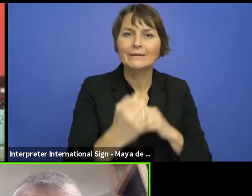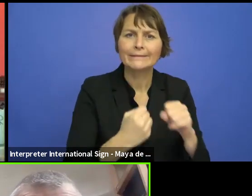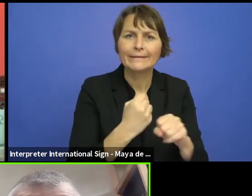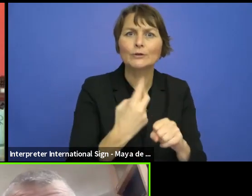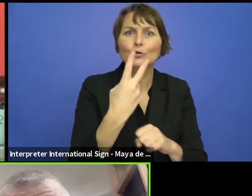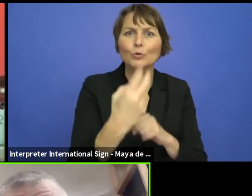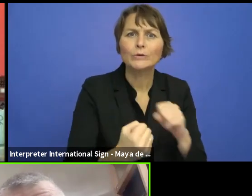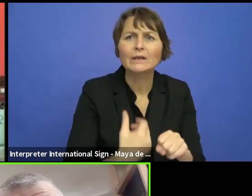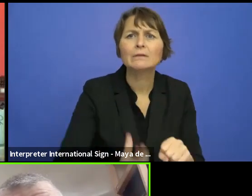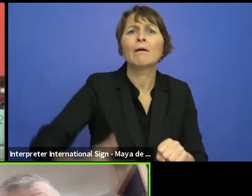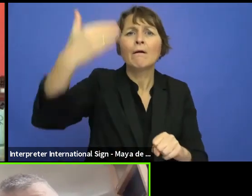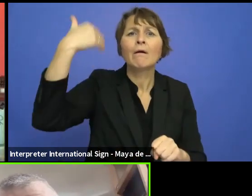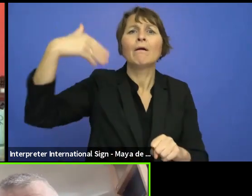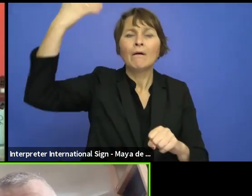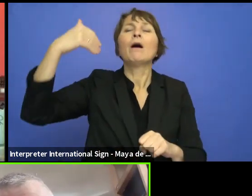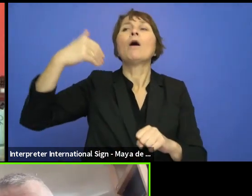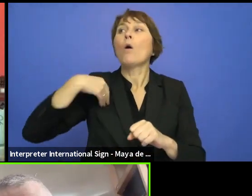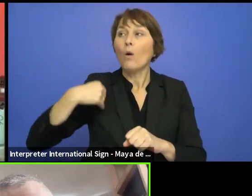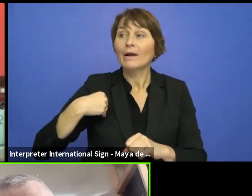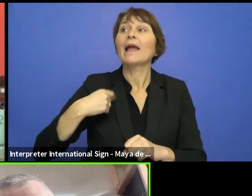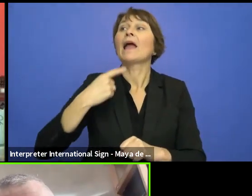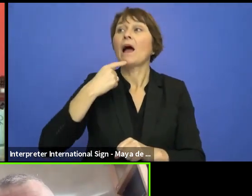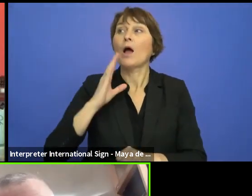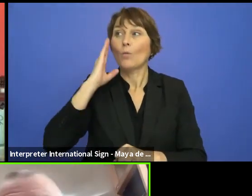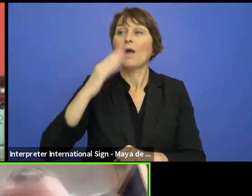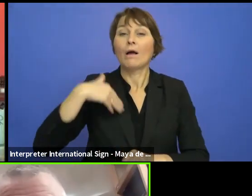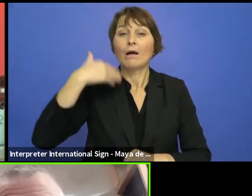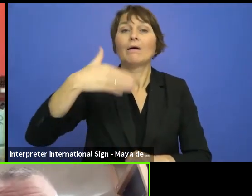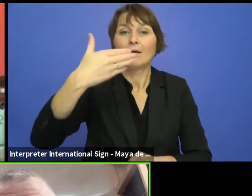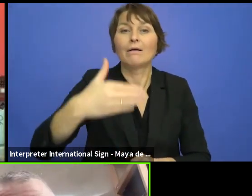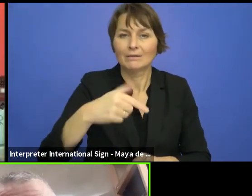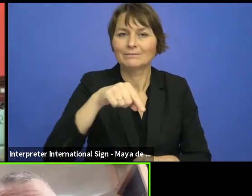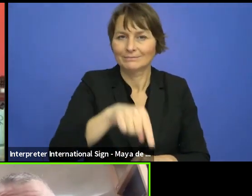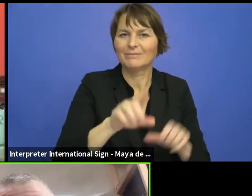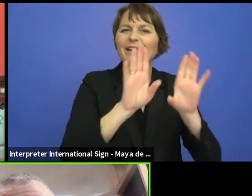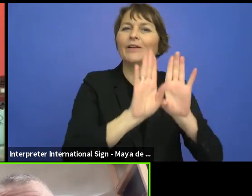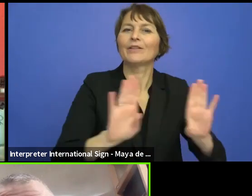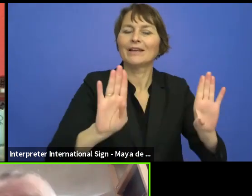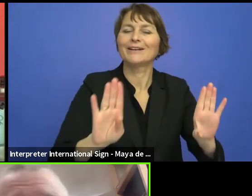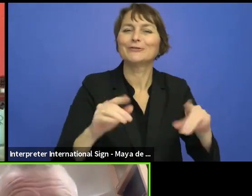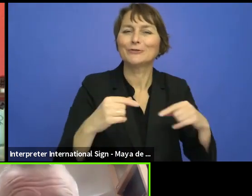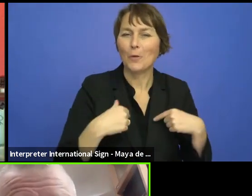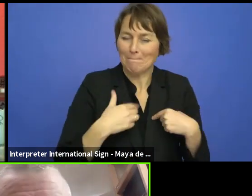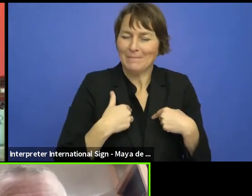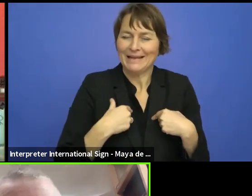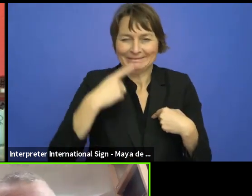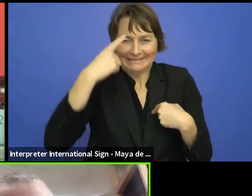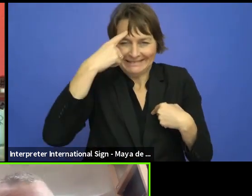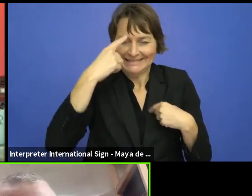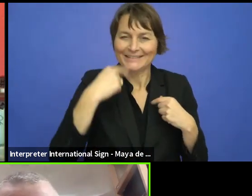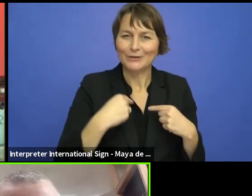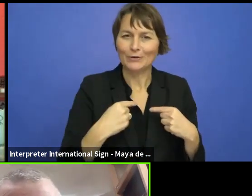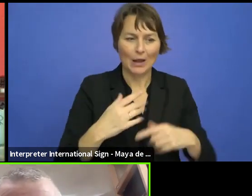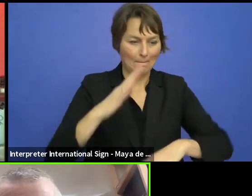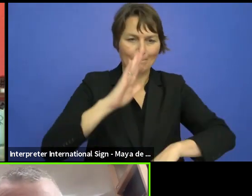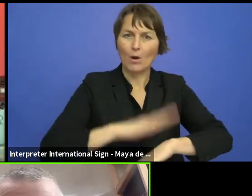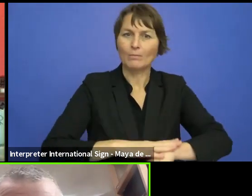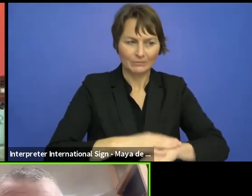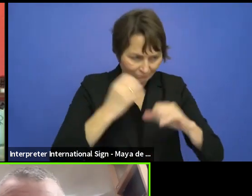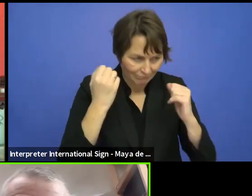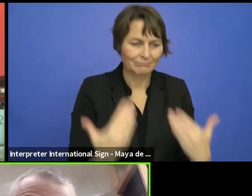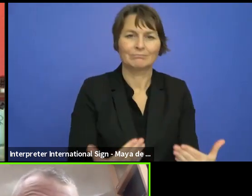but so I'm very much working on this very at the moment programming. So this makes